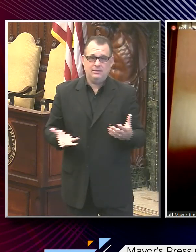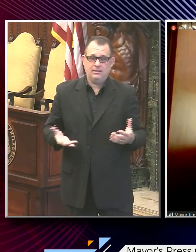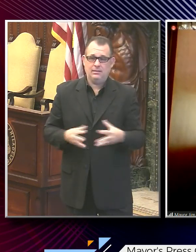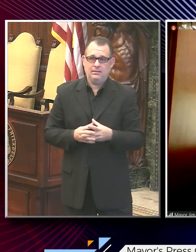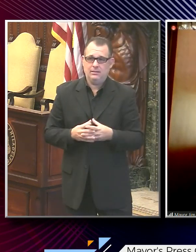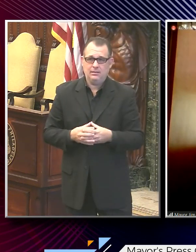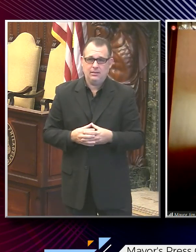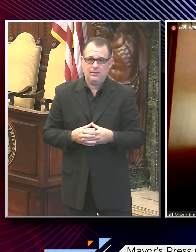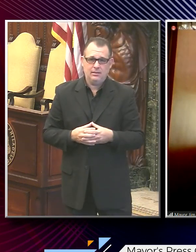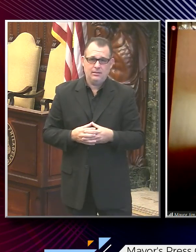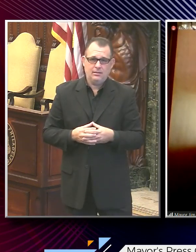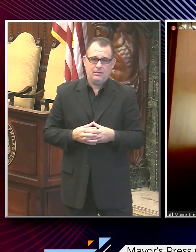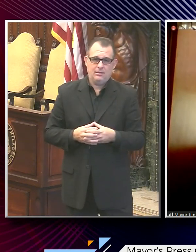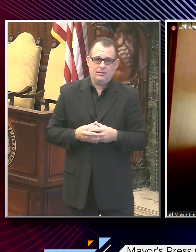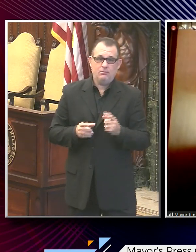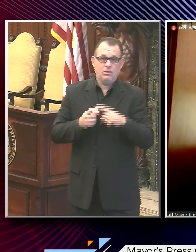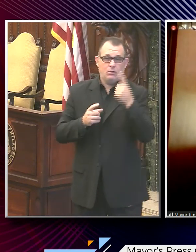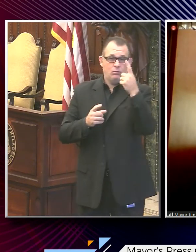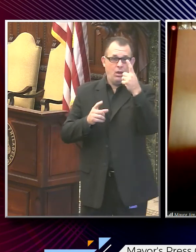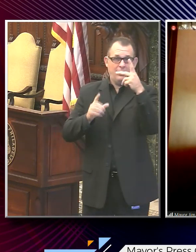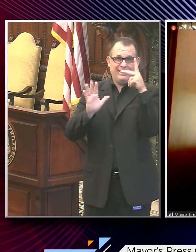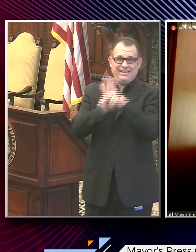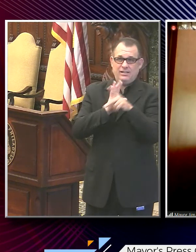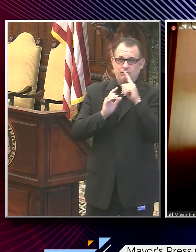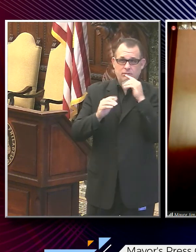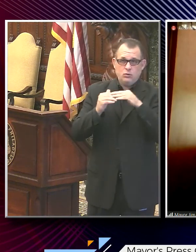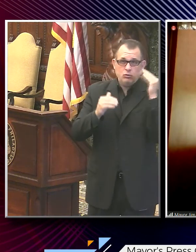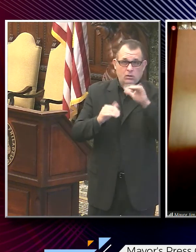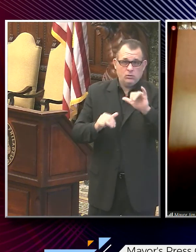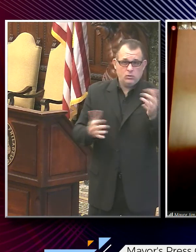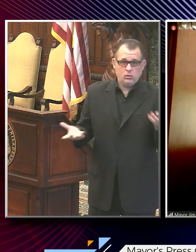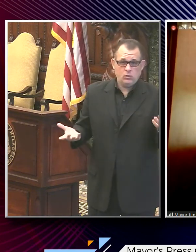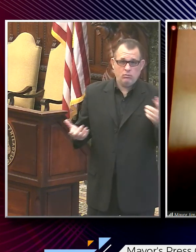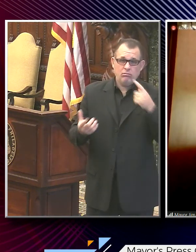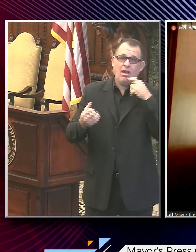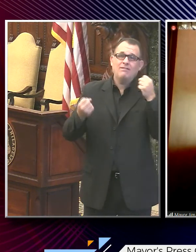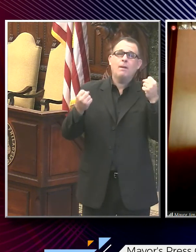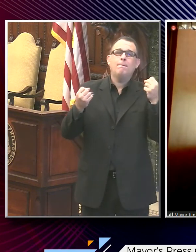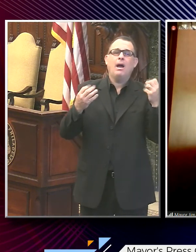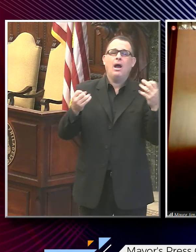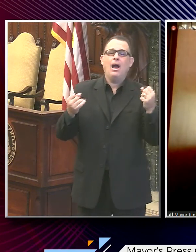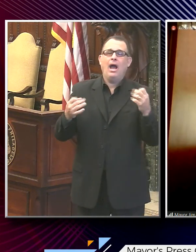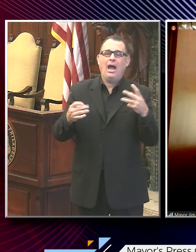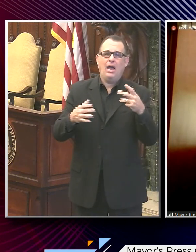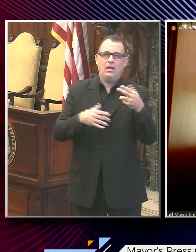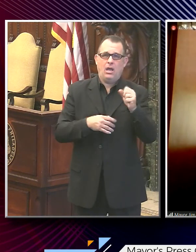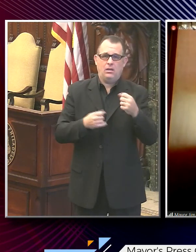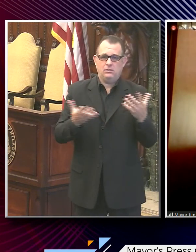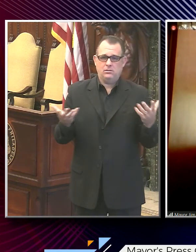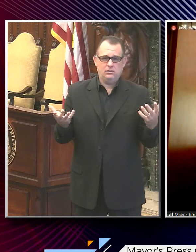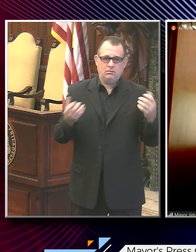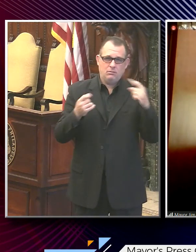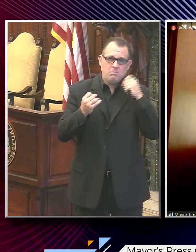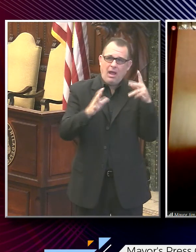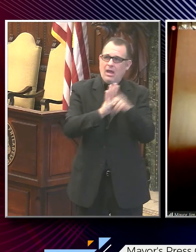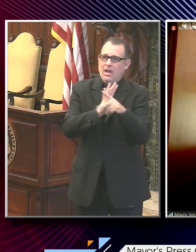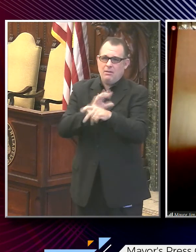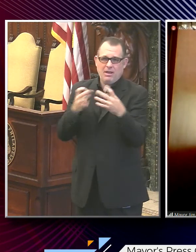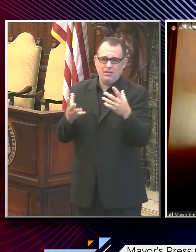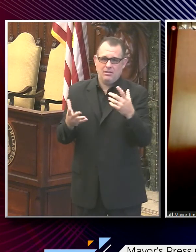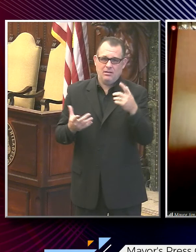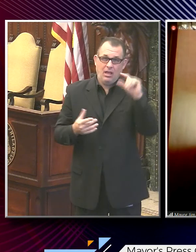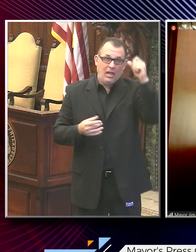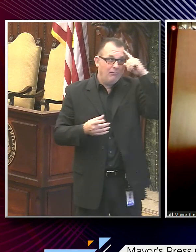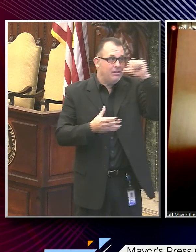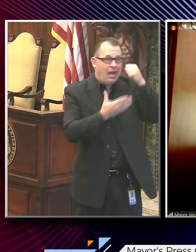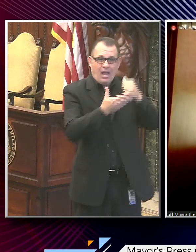one homicide too many, and we have way too many. And we're doing our best every day to address it. But getting help from no other government and no other